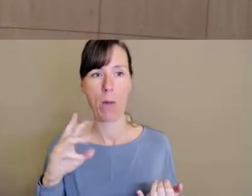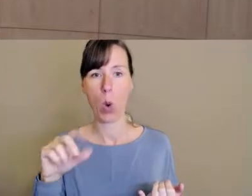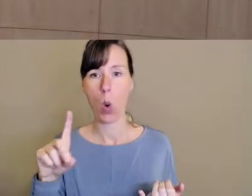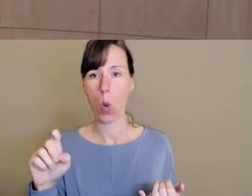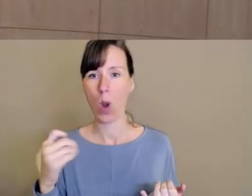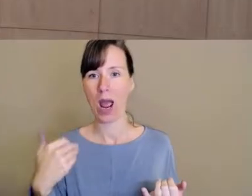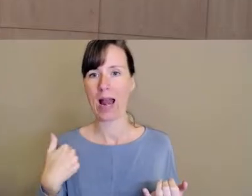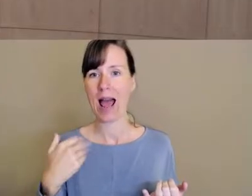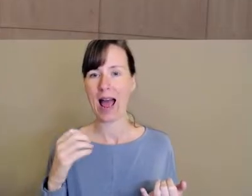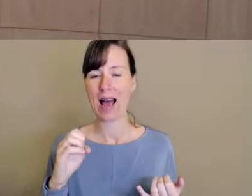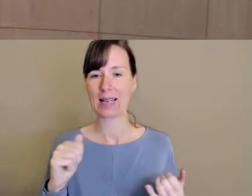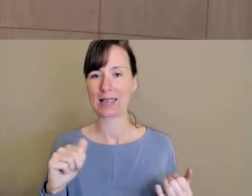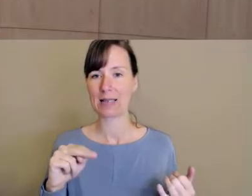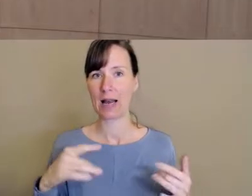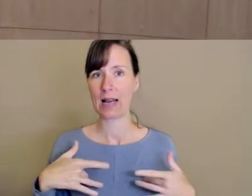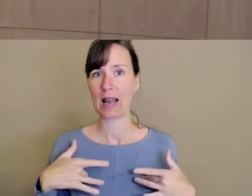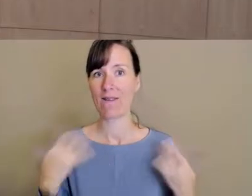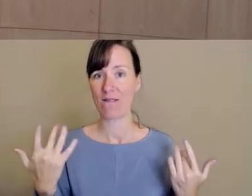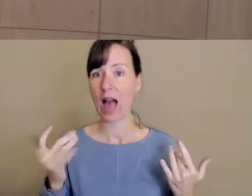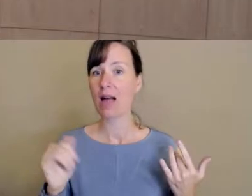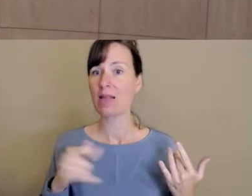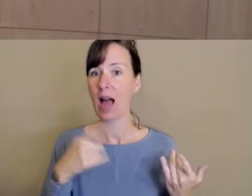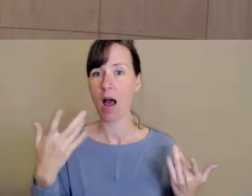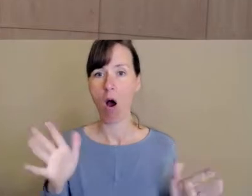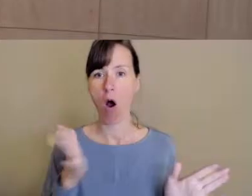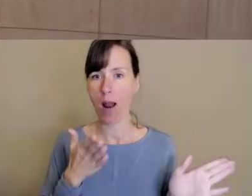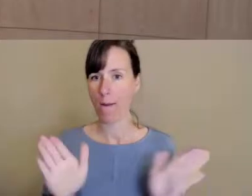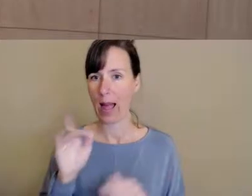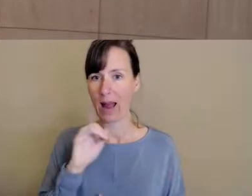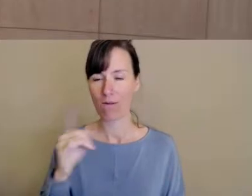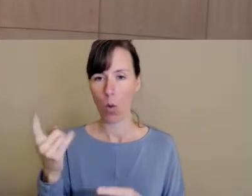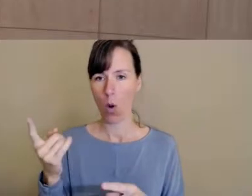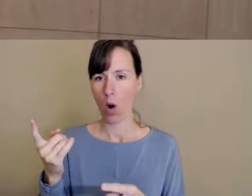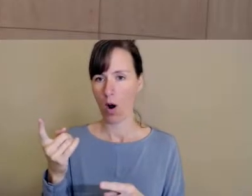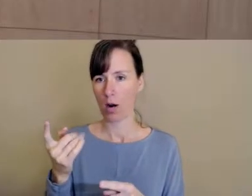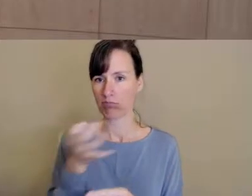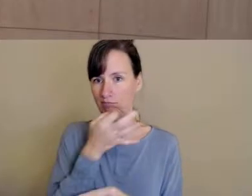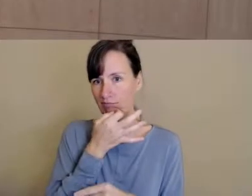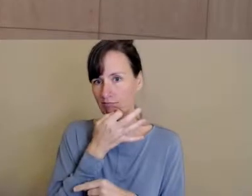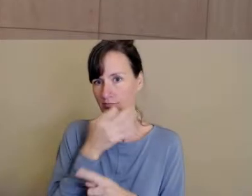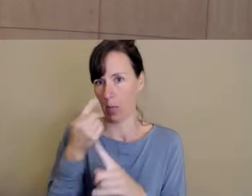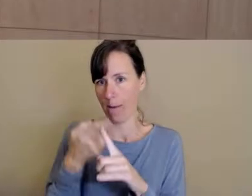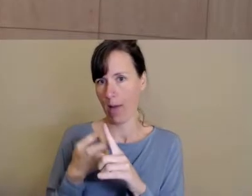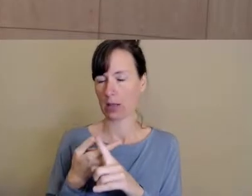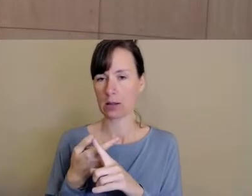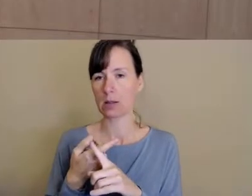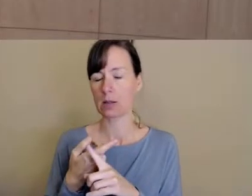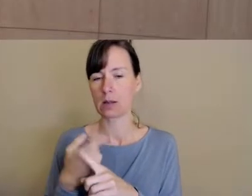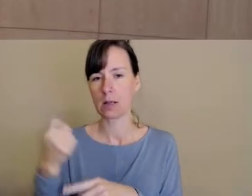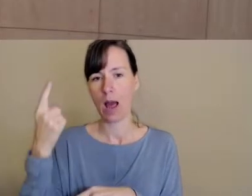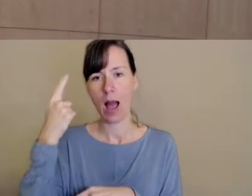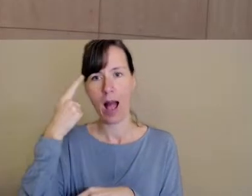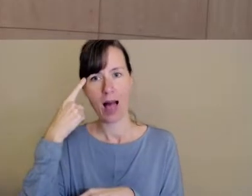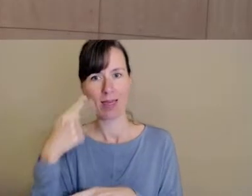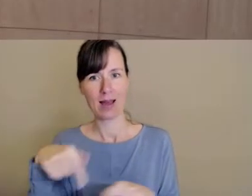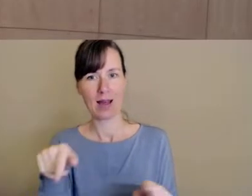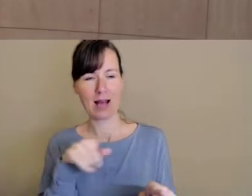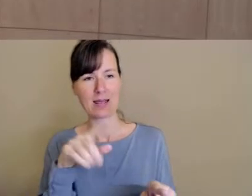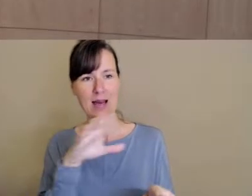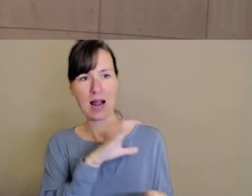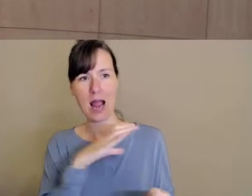event that he has planned for the coming months, and I think it was the council's